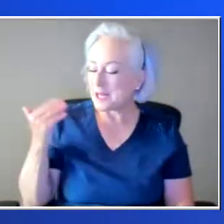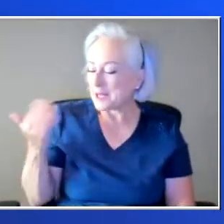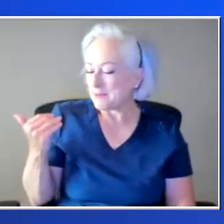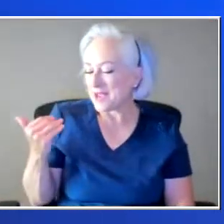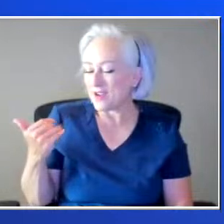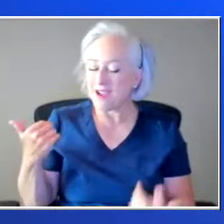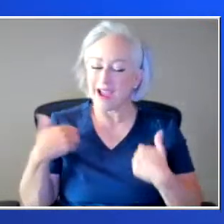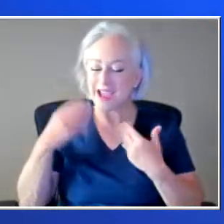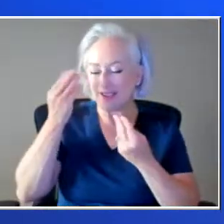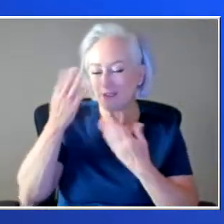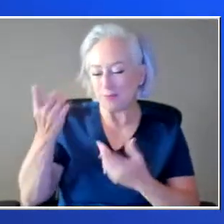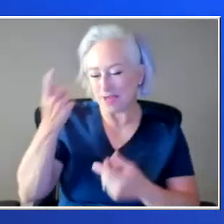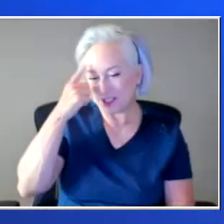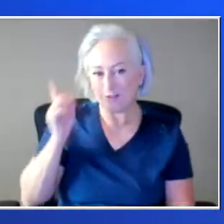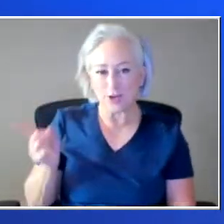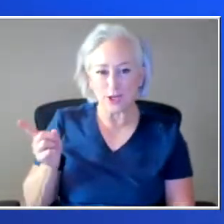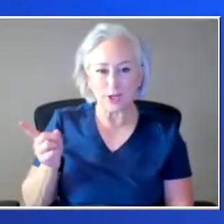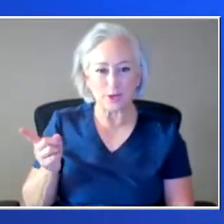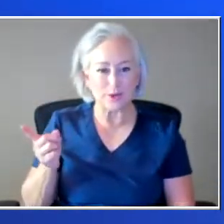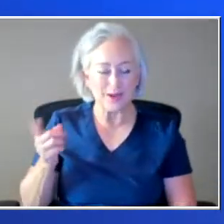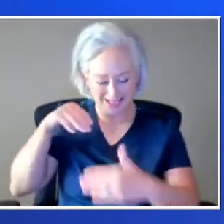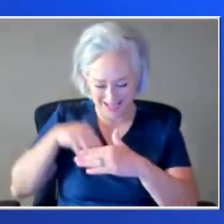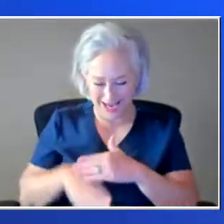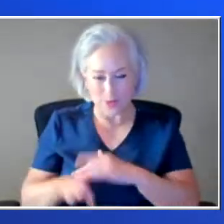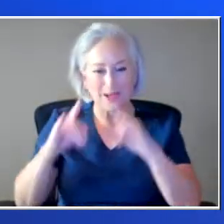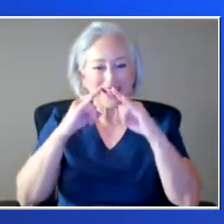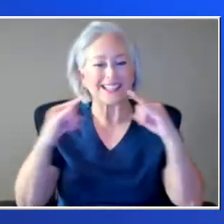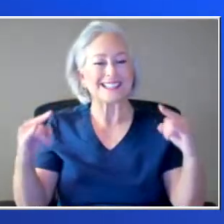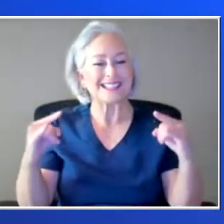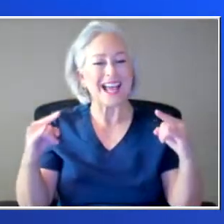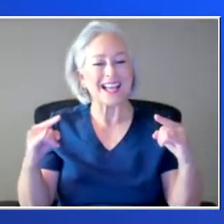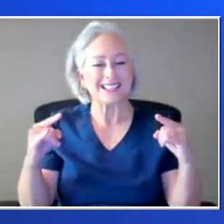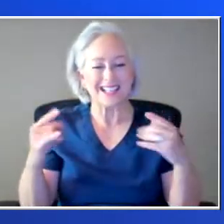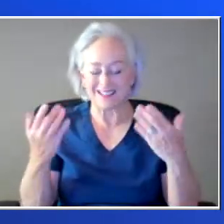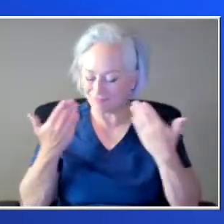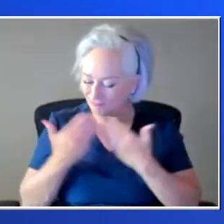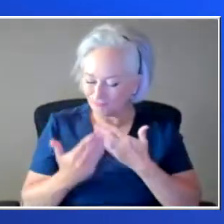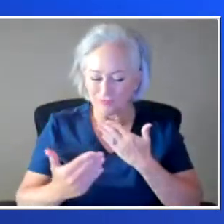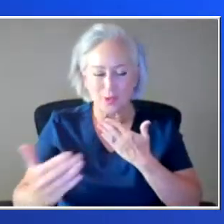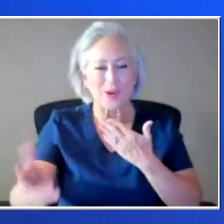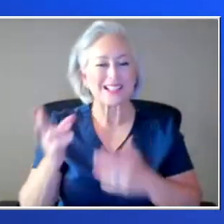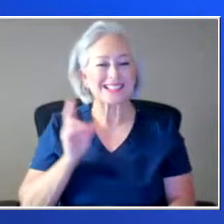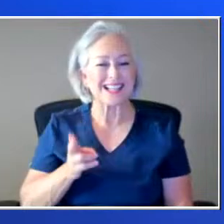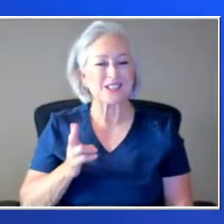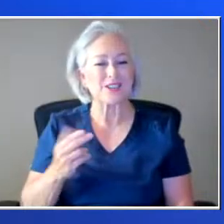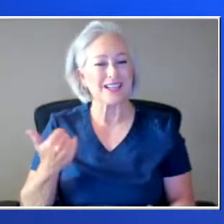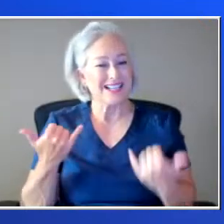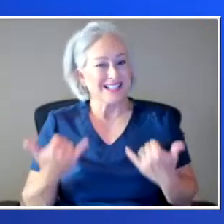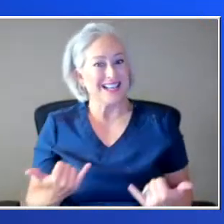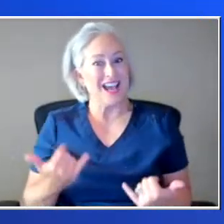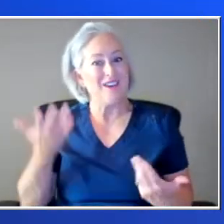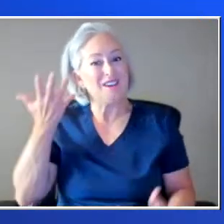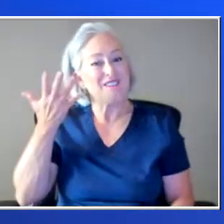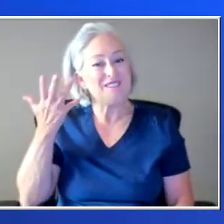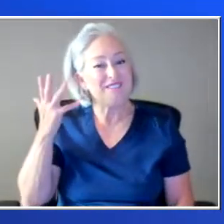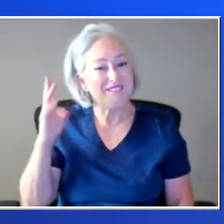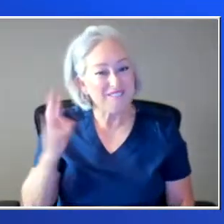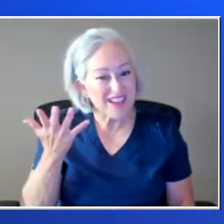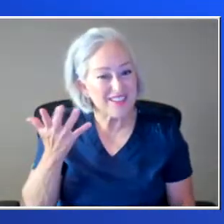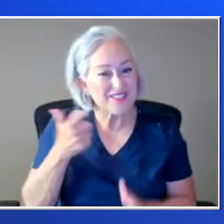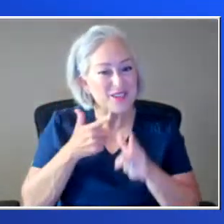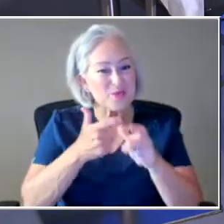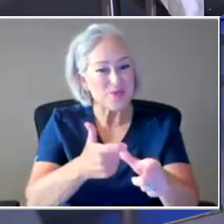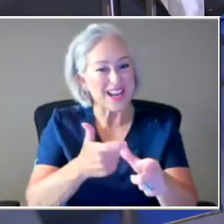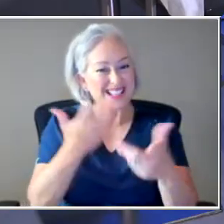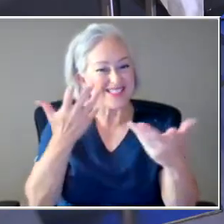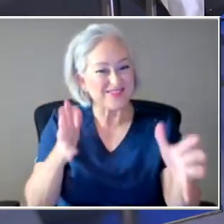you." And the rest is history. Rest is history. I've done my 5th one. Fantastic. Awesome.